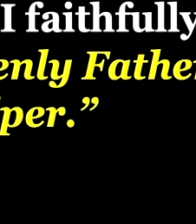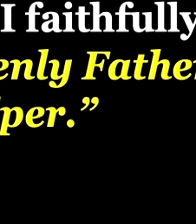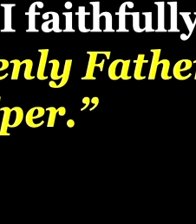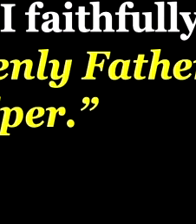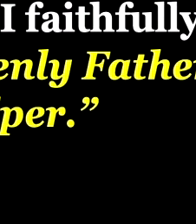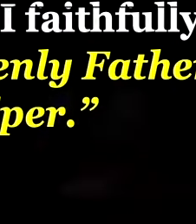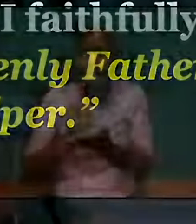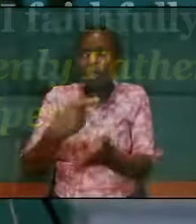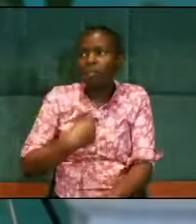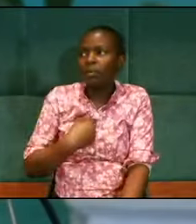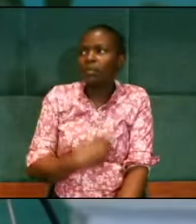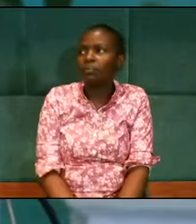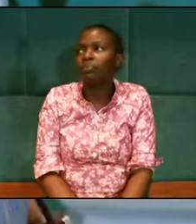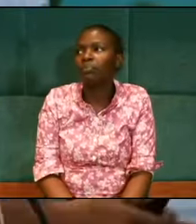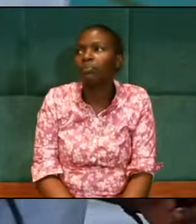helper. D.